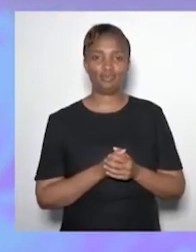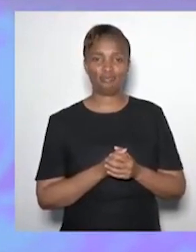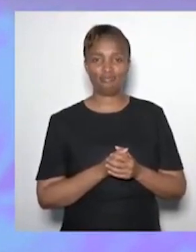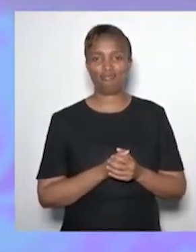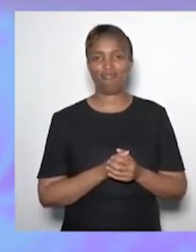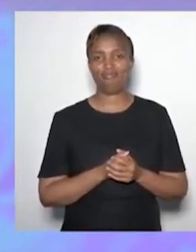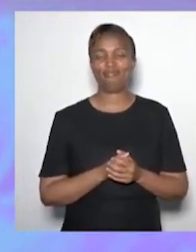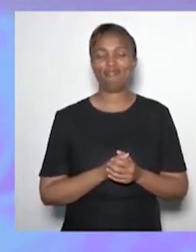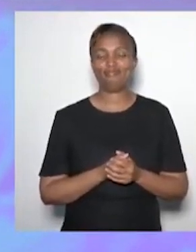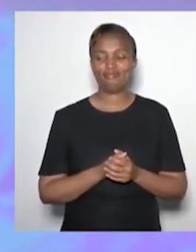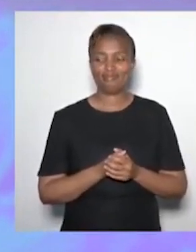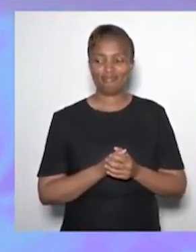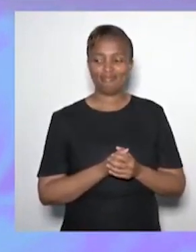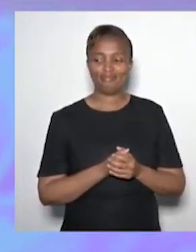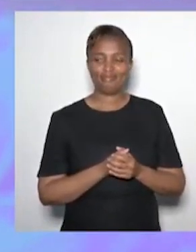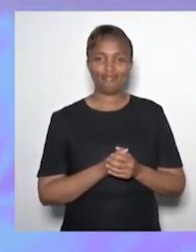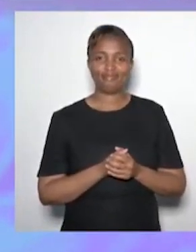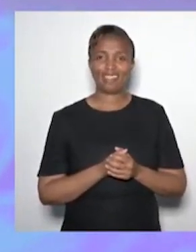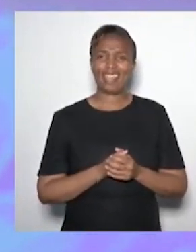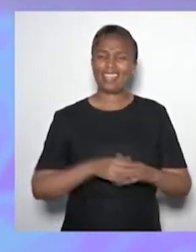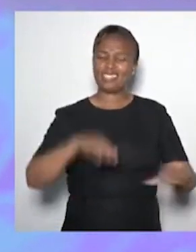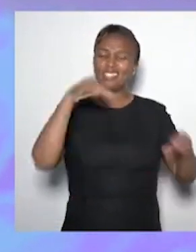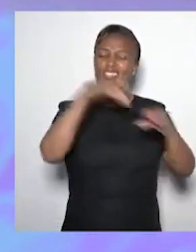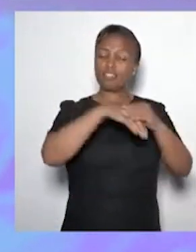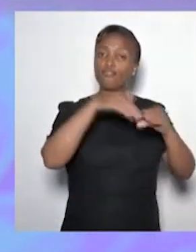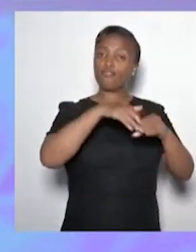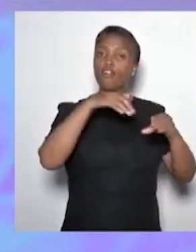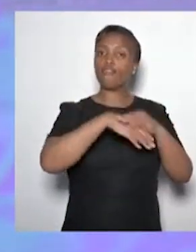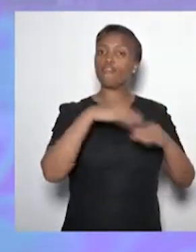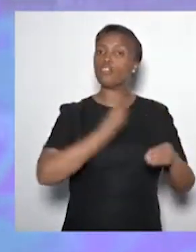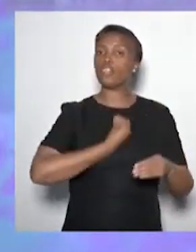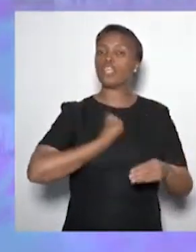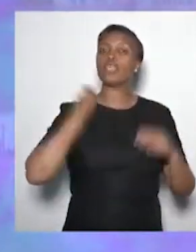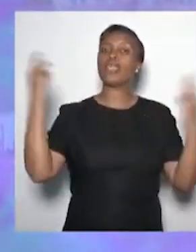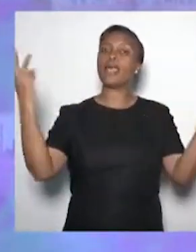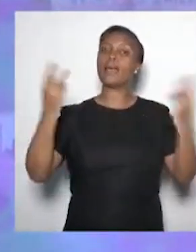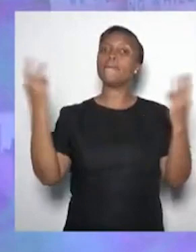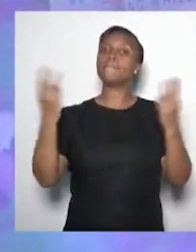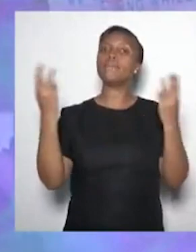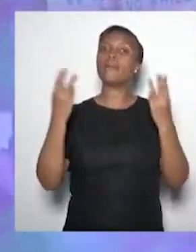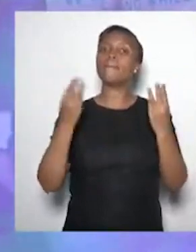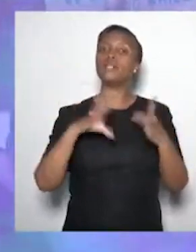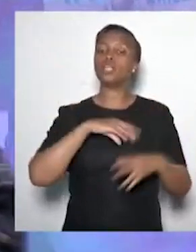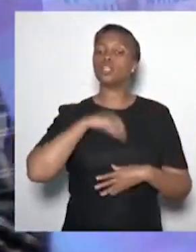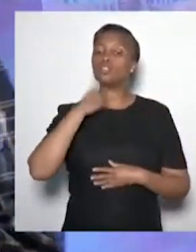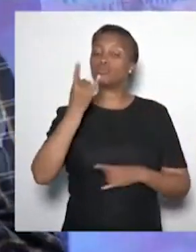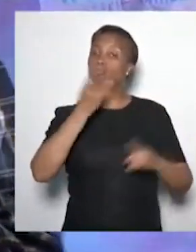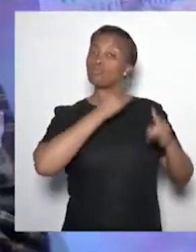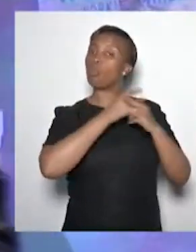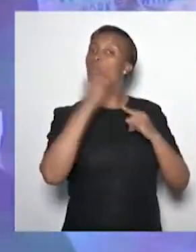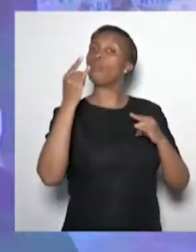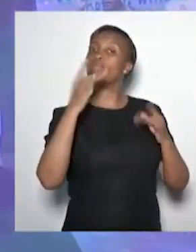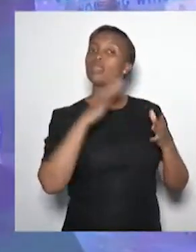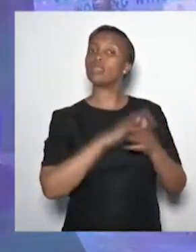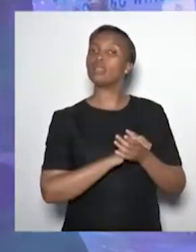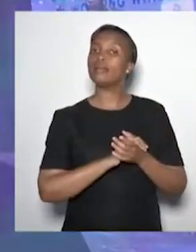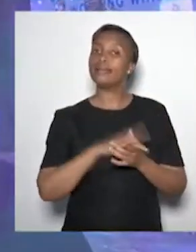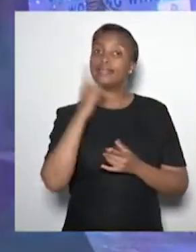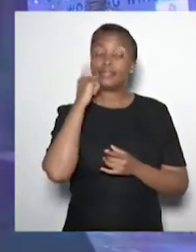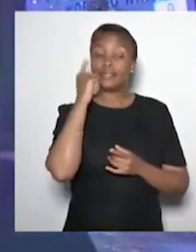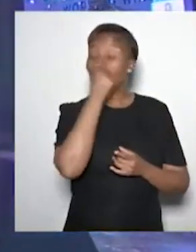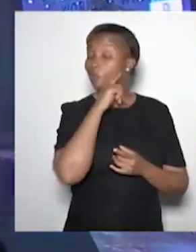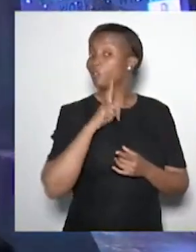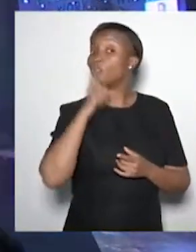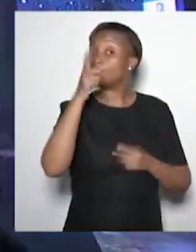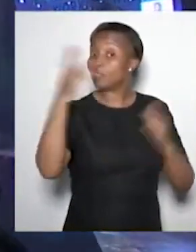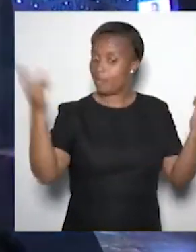Let us involve young people in soul winning, in witnessing for